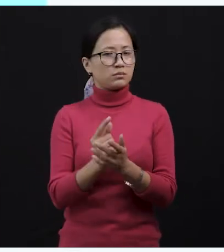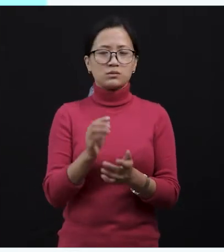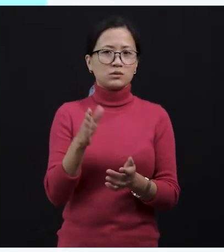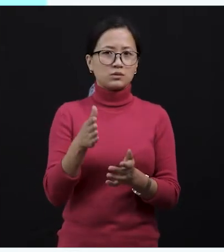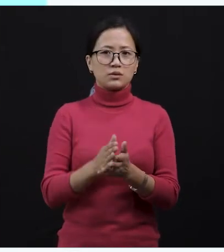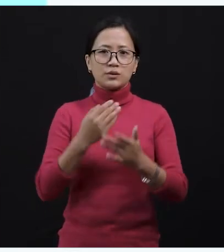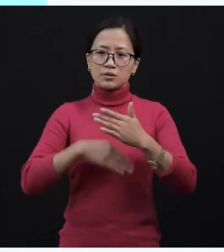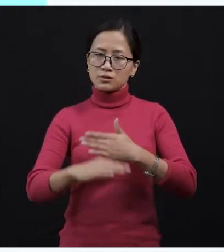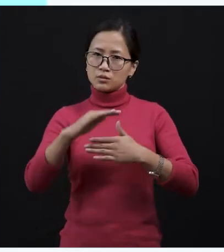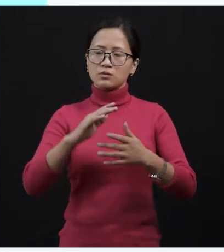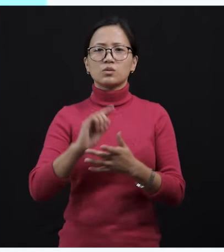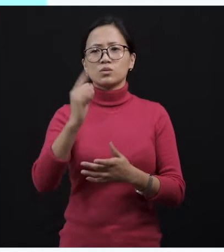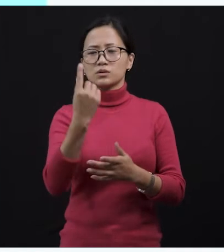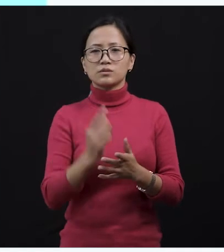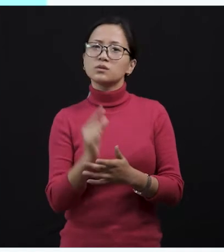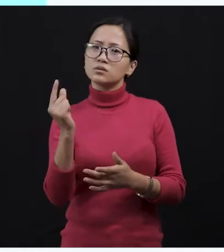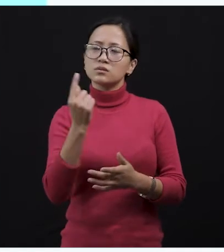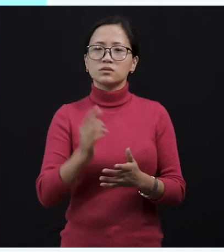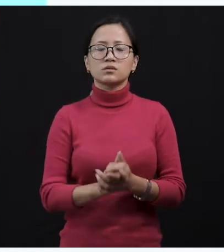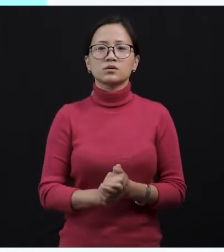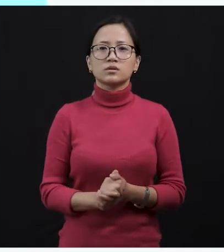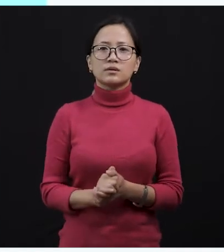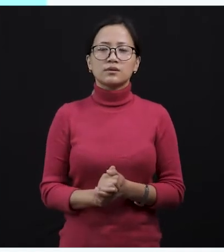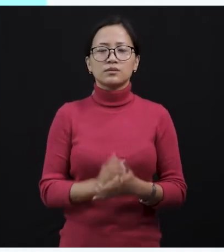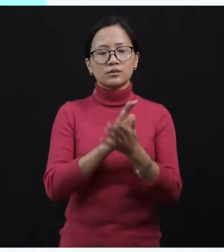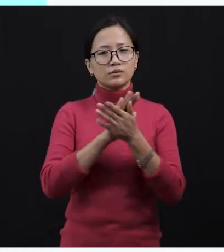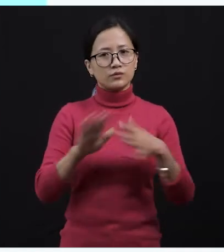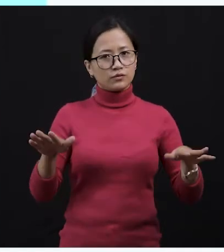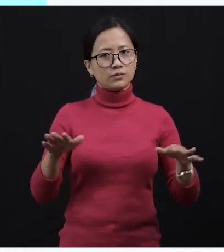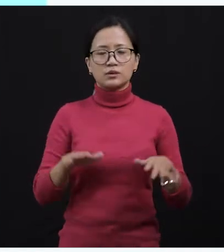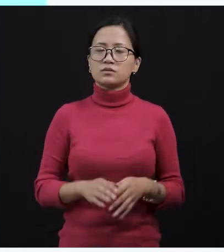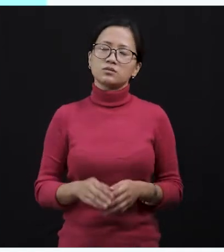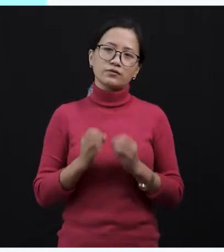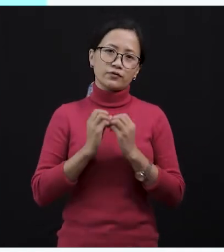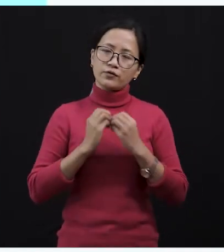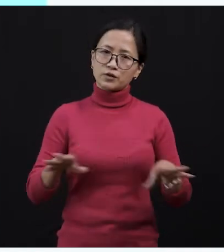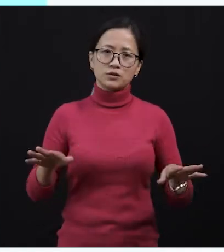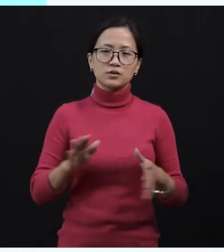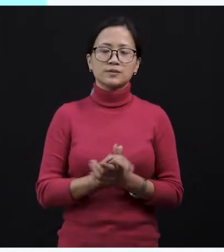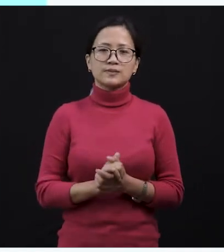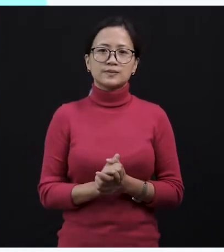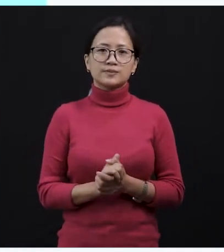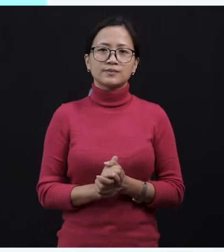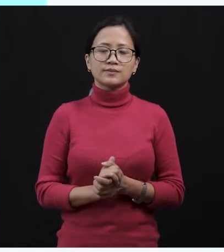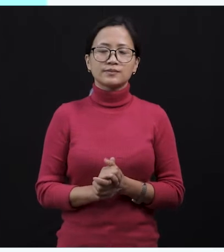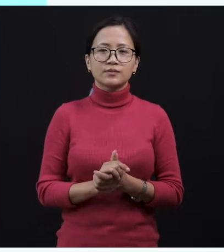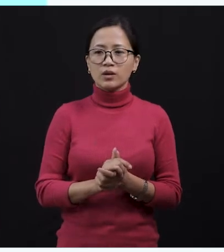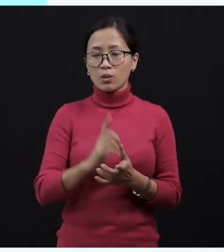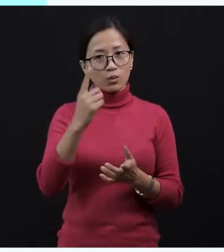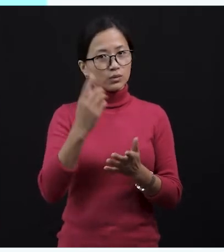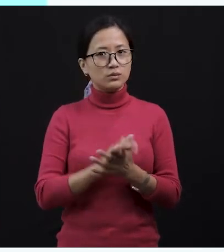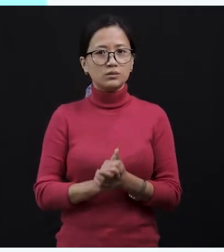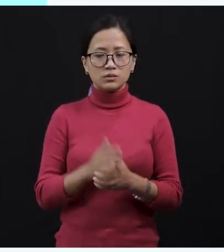produced again. Once if it is used up, once it is over means over. So that is why students,